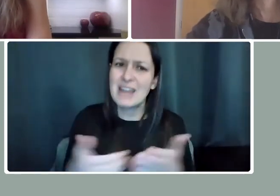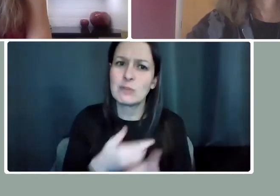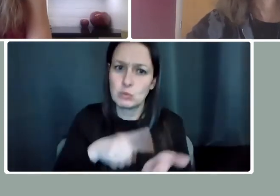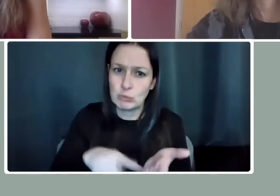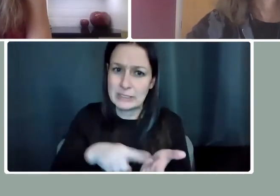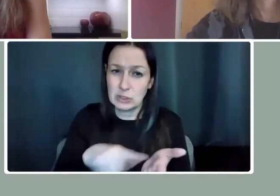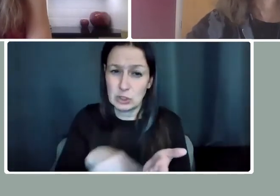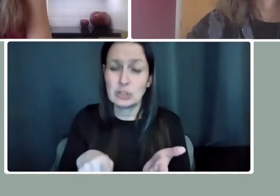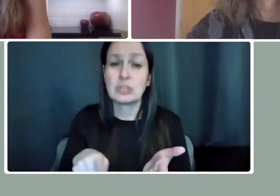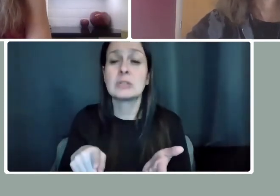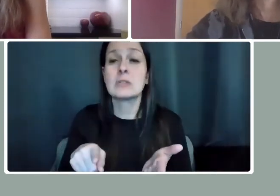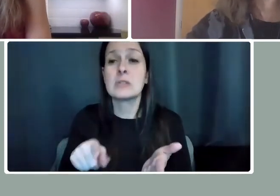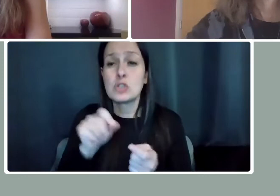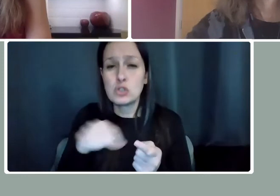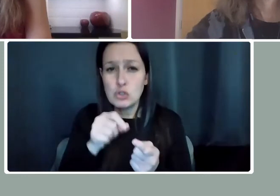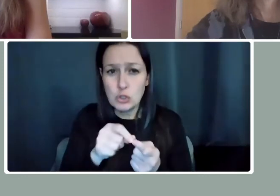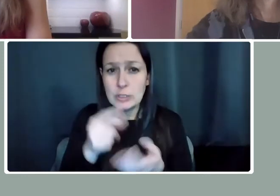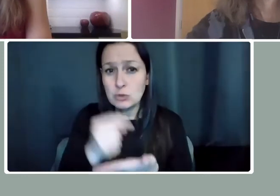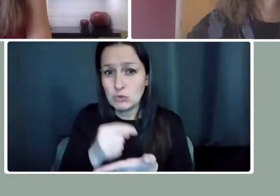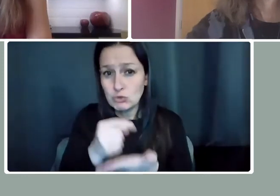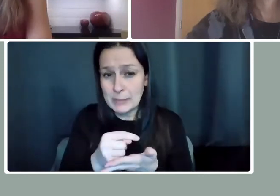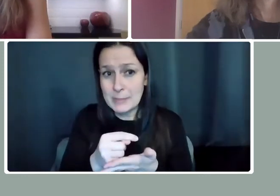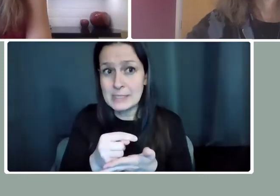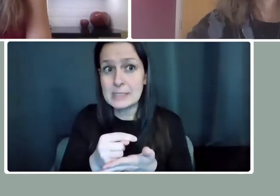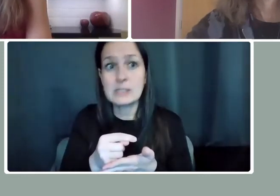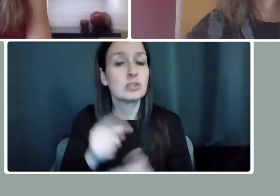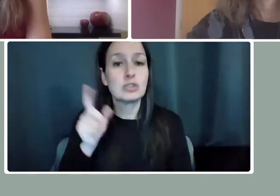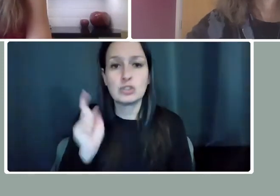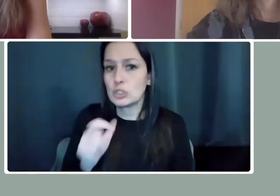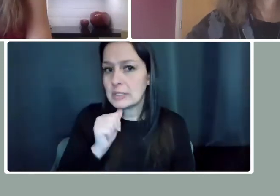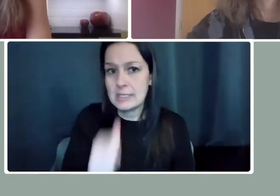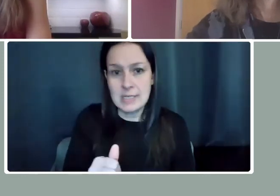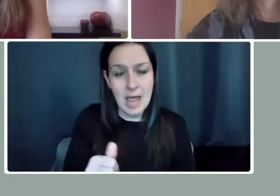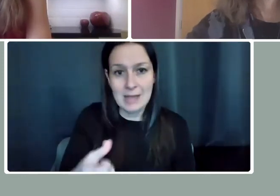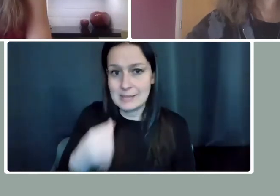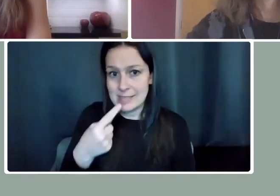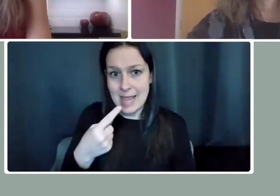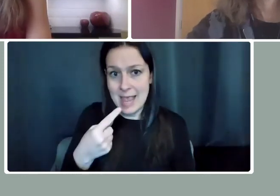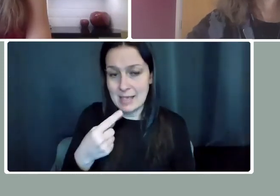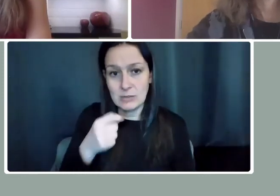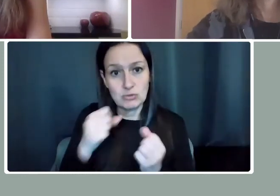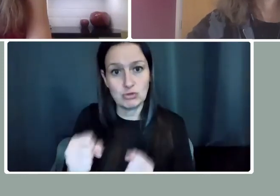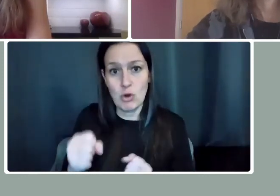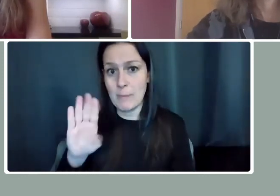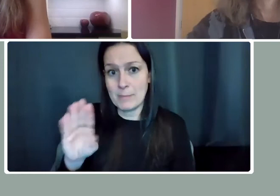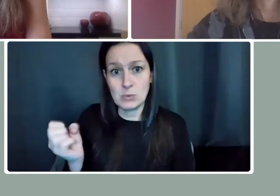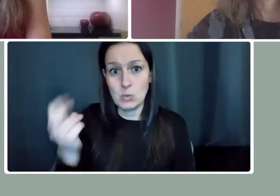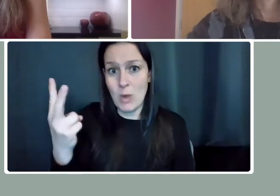that certain treatment regimens, you should not be taking higher doses of vitamin